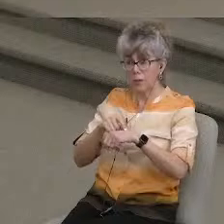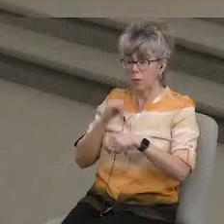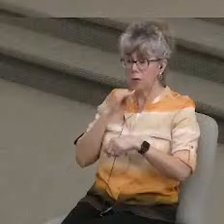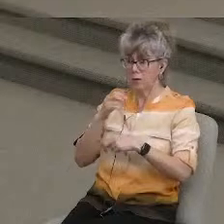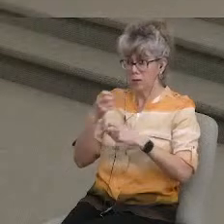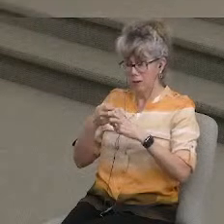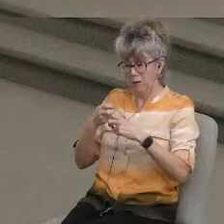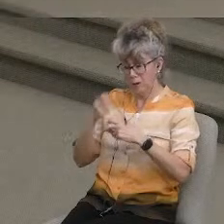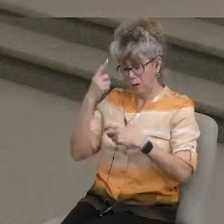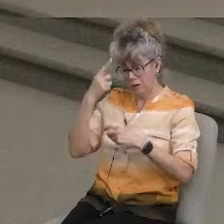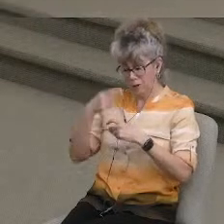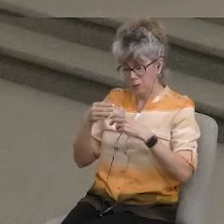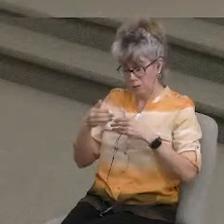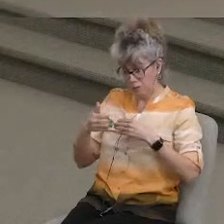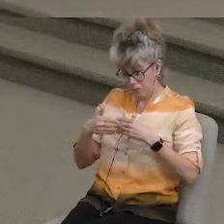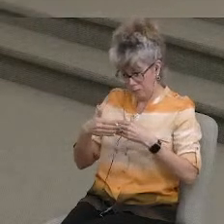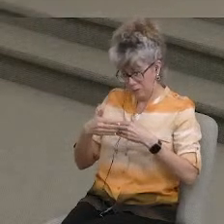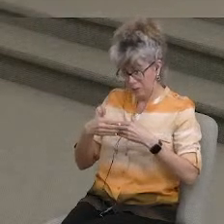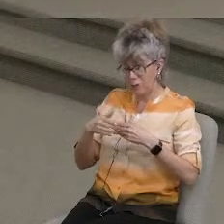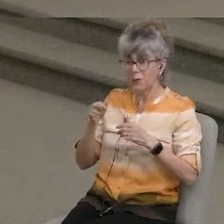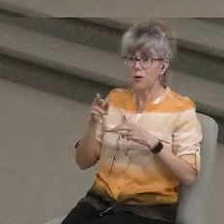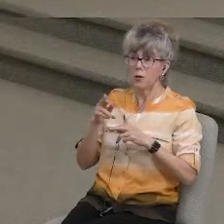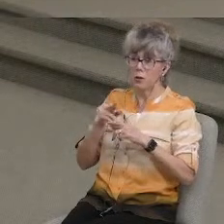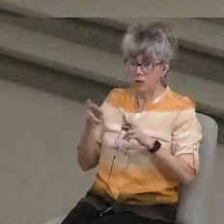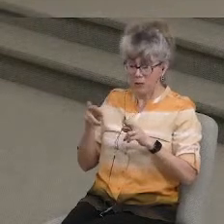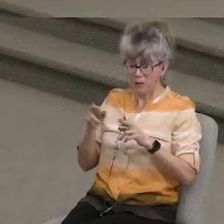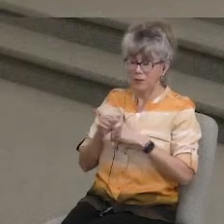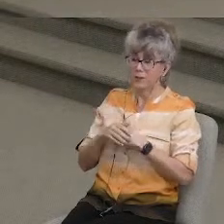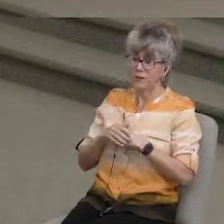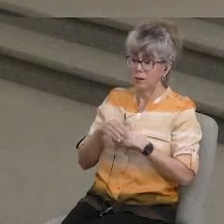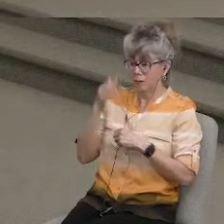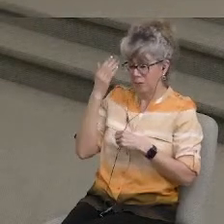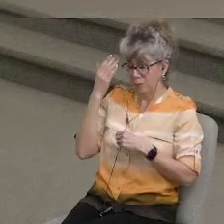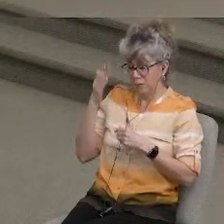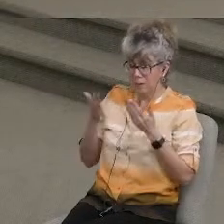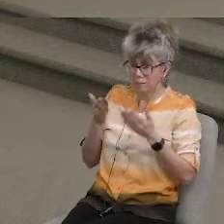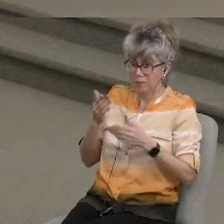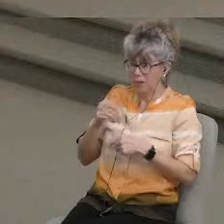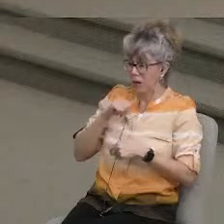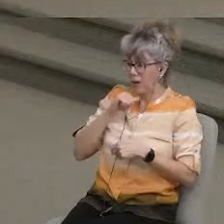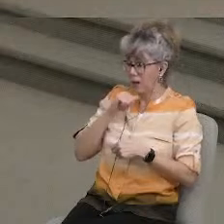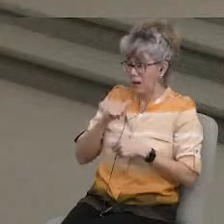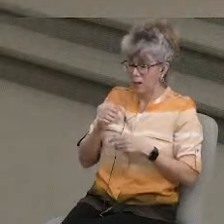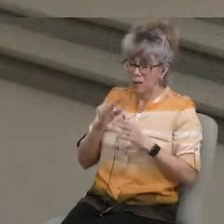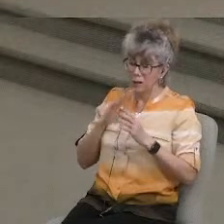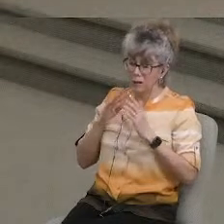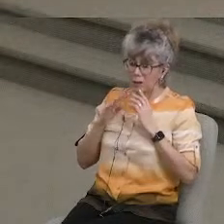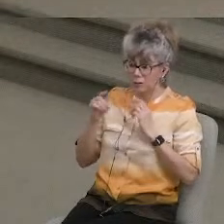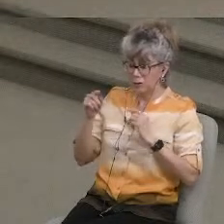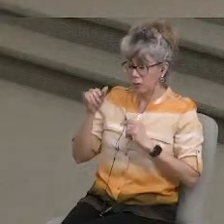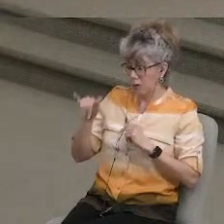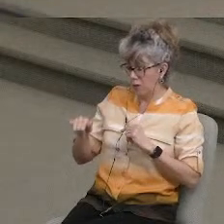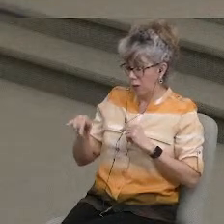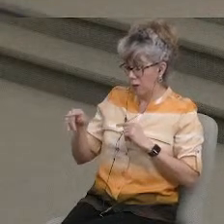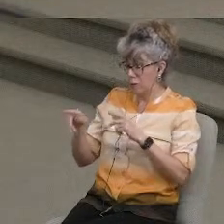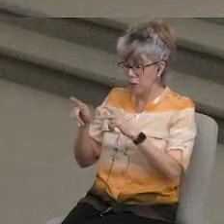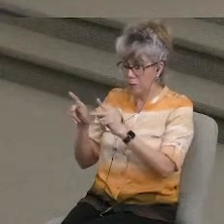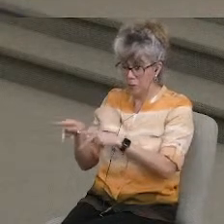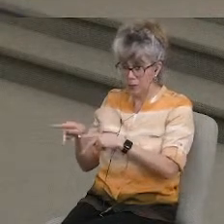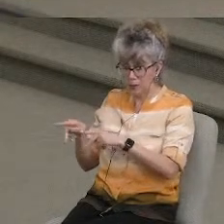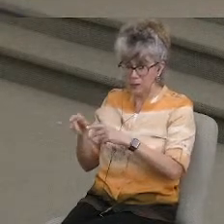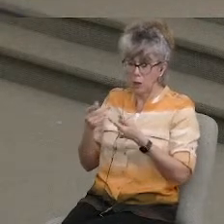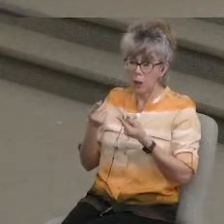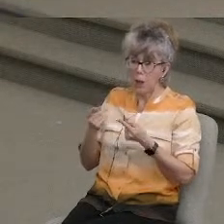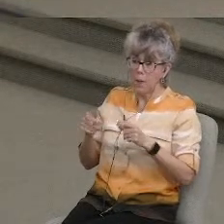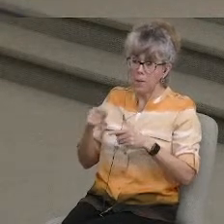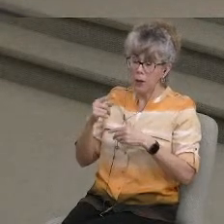aren't they? You say, they're kind of intimidating. I don't know if I can talk to that person. They're kind of aloof. They might be condescending. But when you run